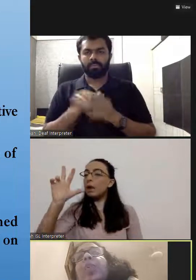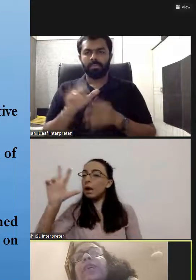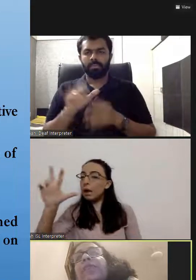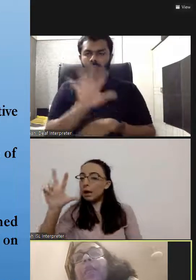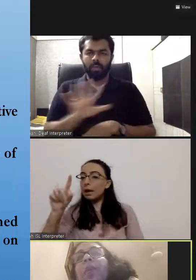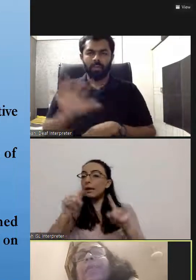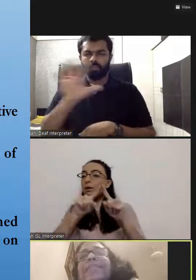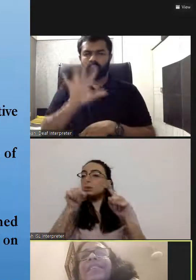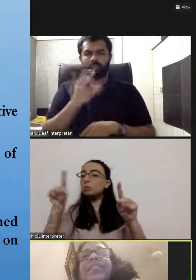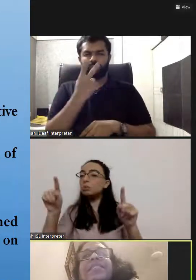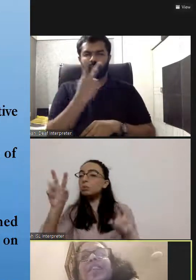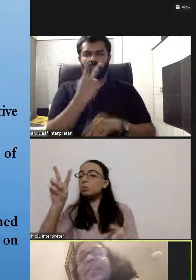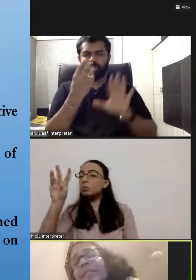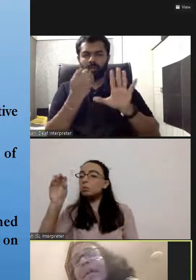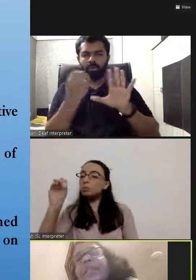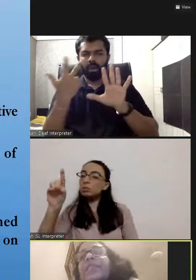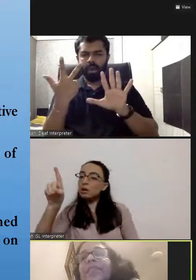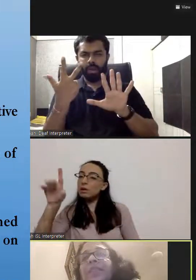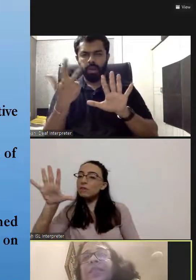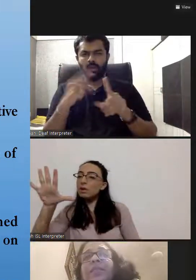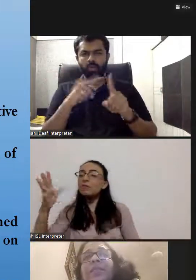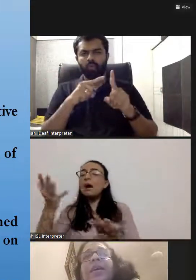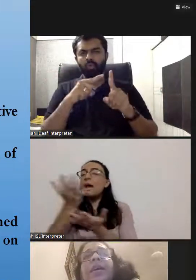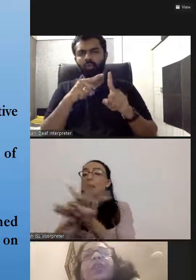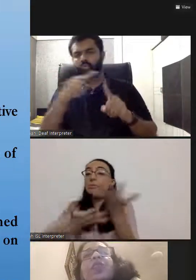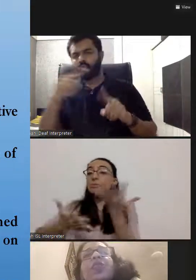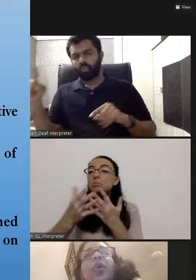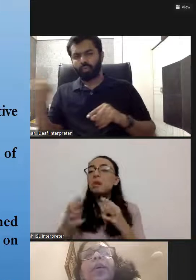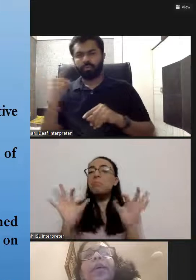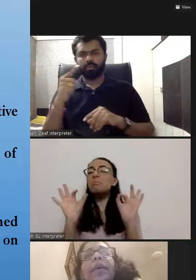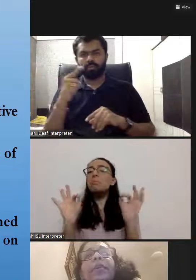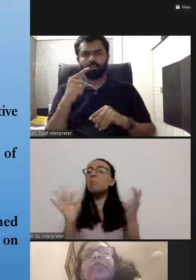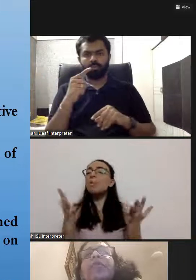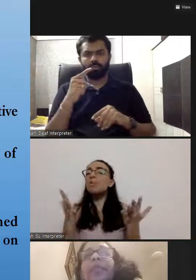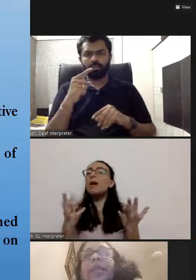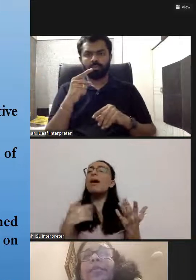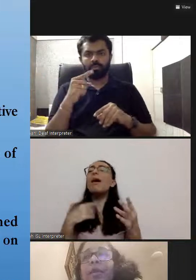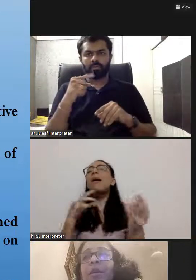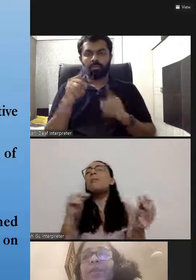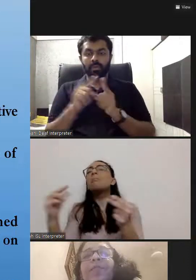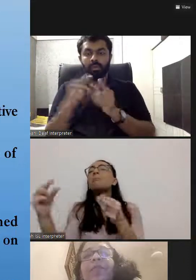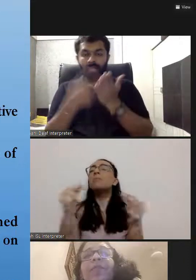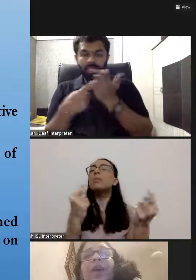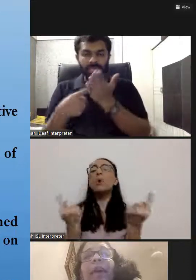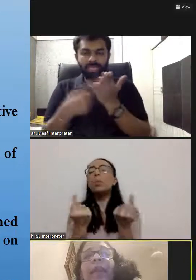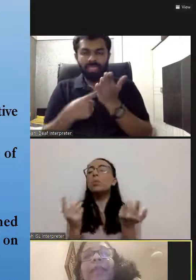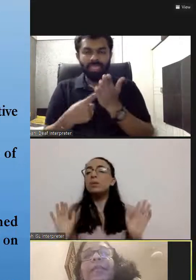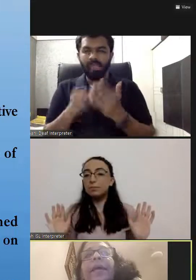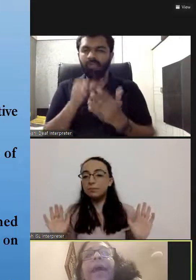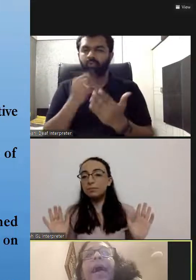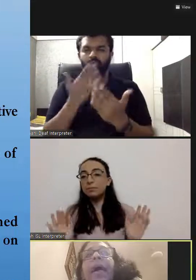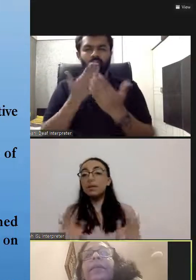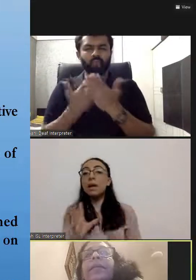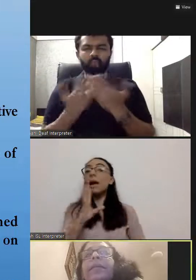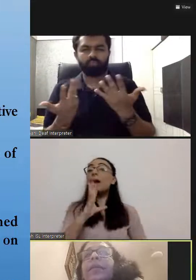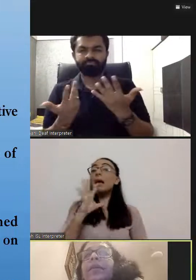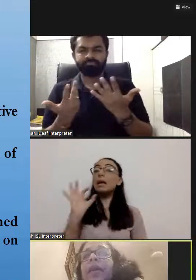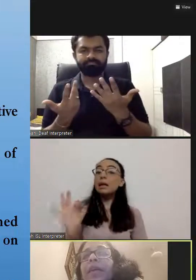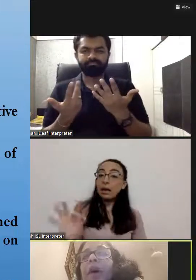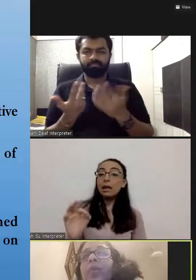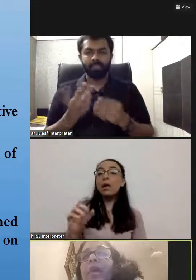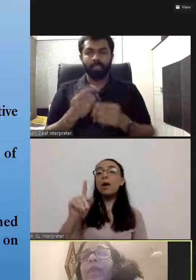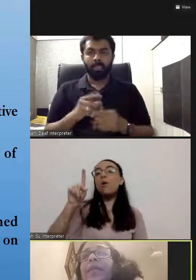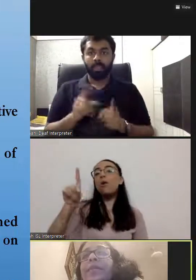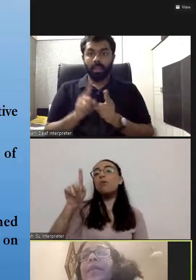there were more informal sessions and interactive sessions. So totally, there were 14 COSPs were held, and there were